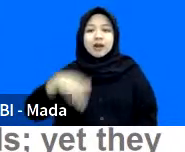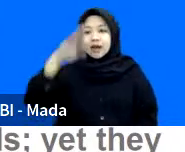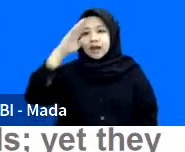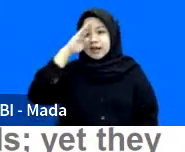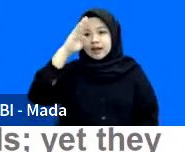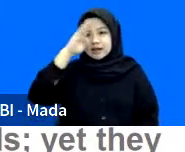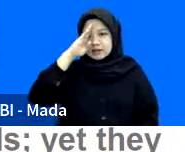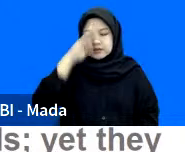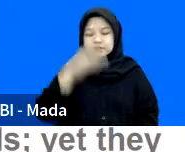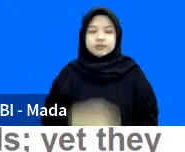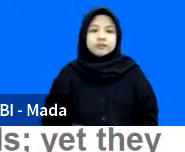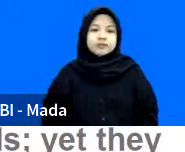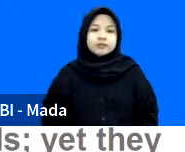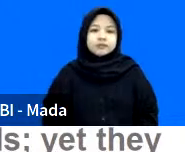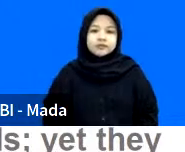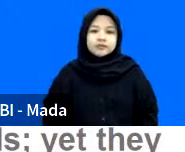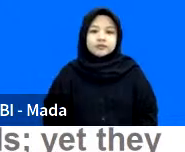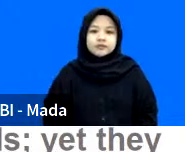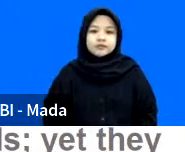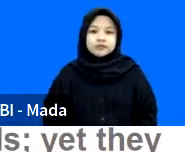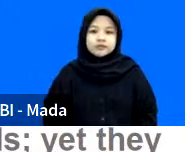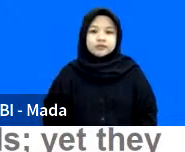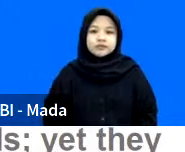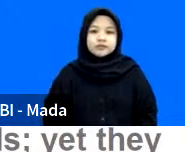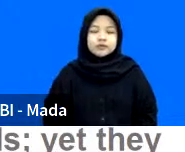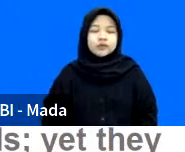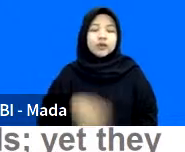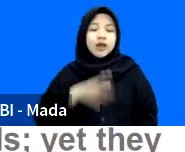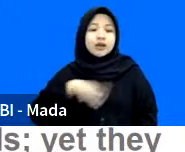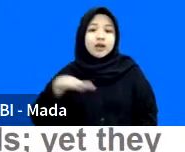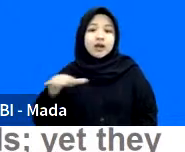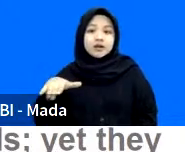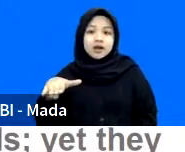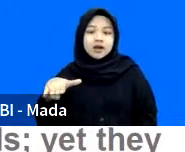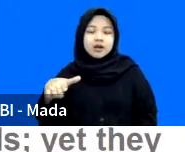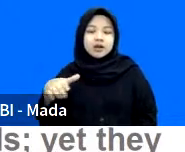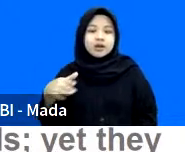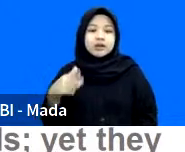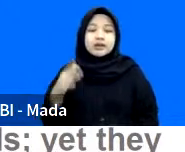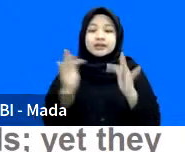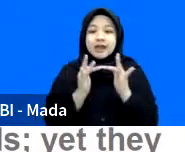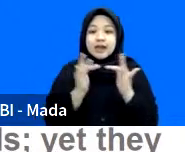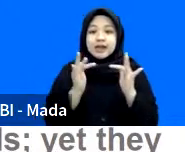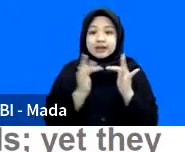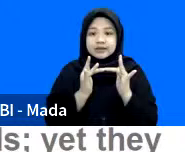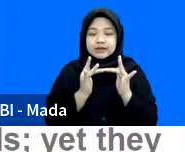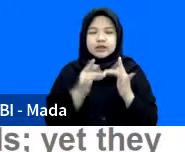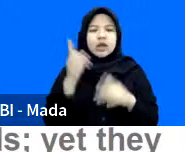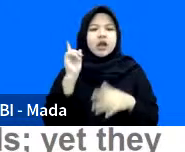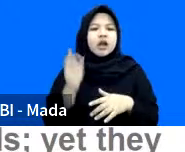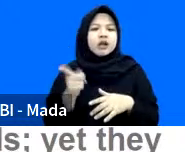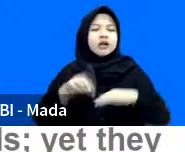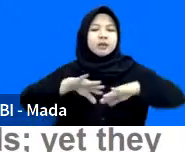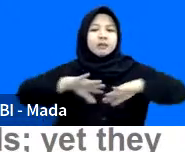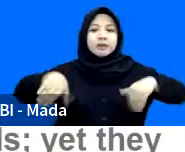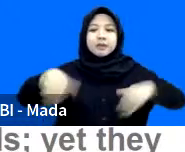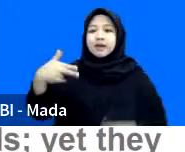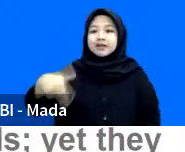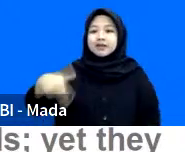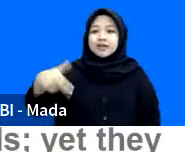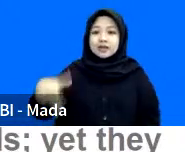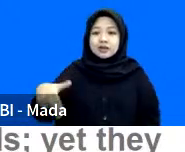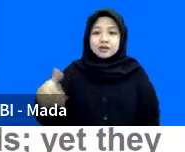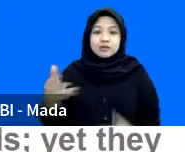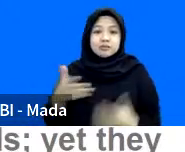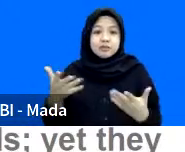And even when children are online, there's gender differences in terms of how they use their mobile phones and